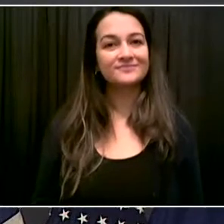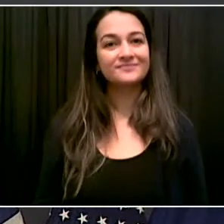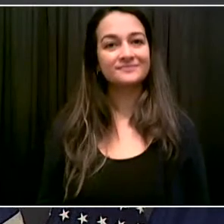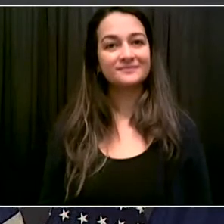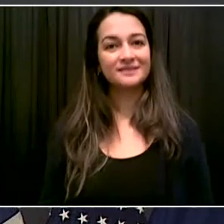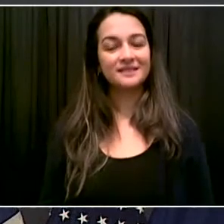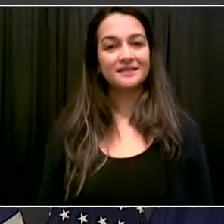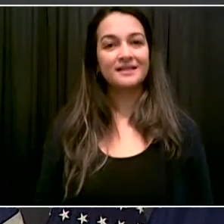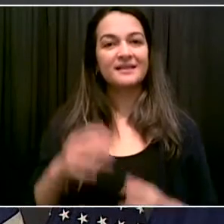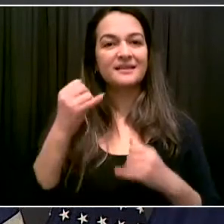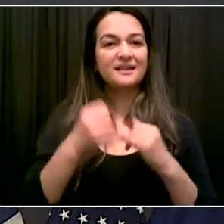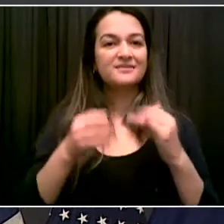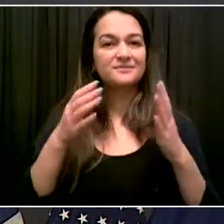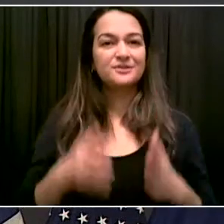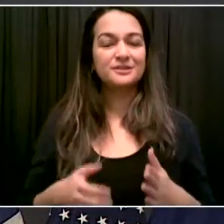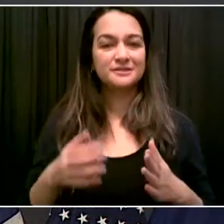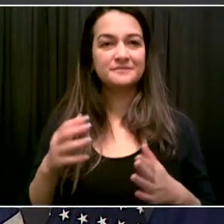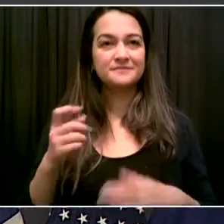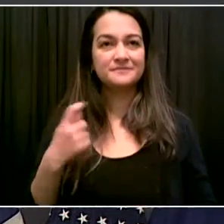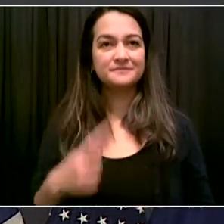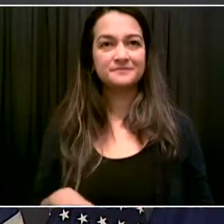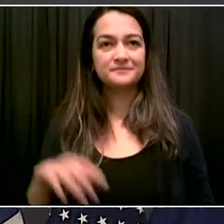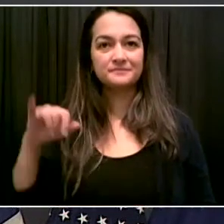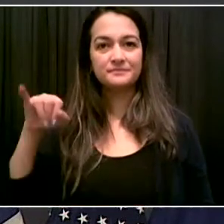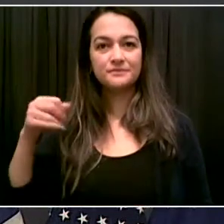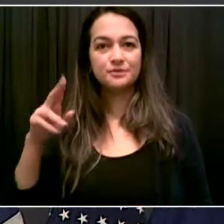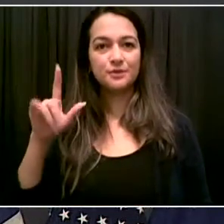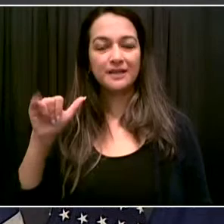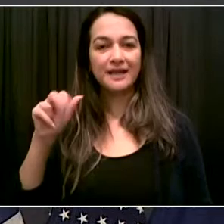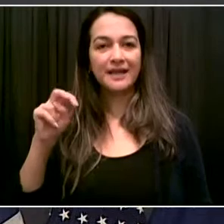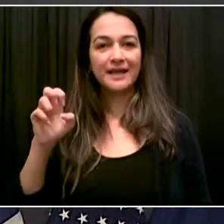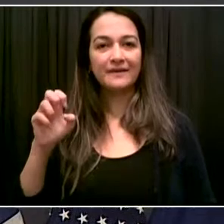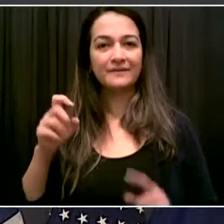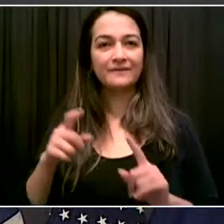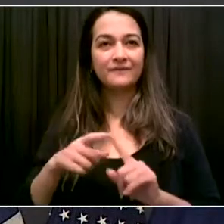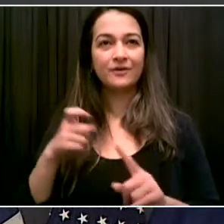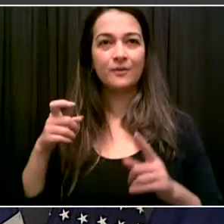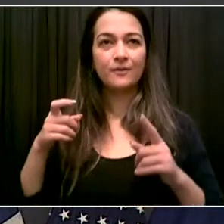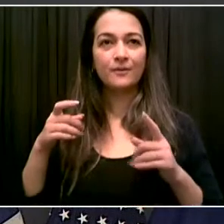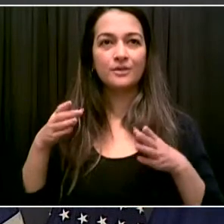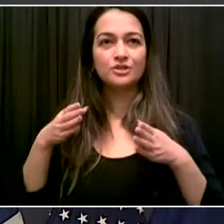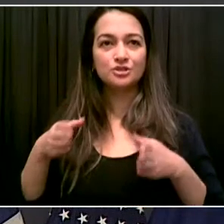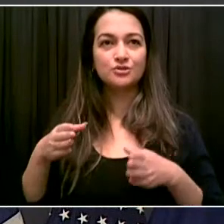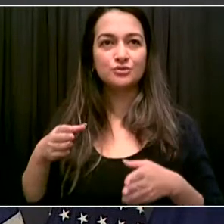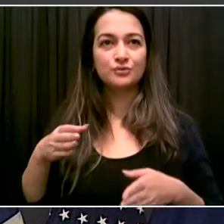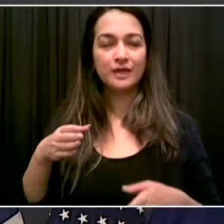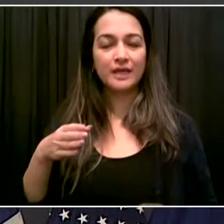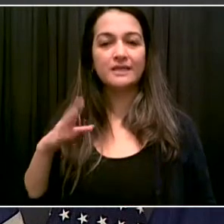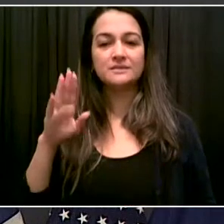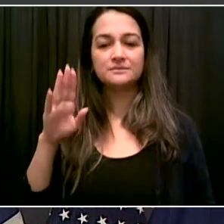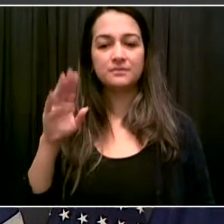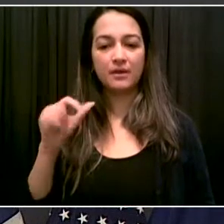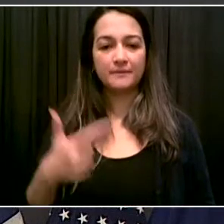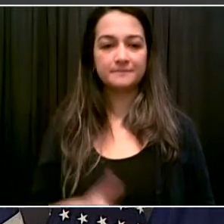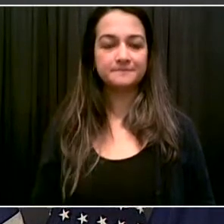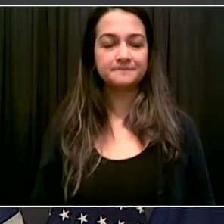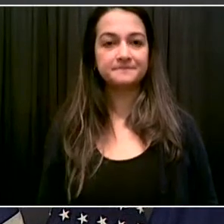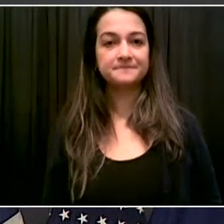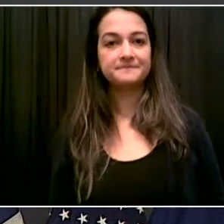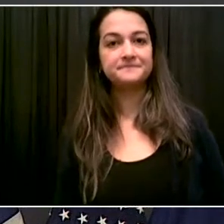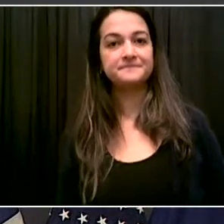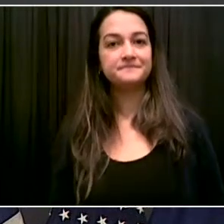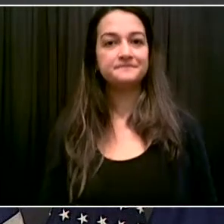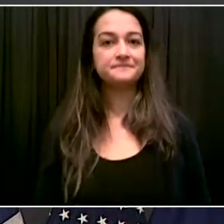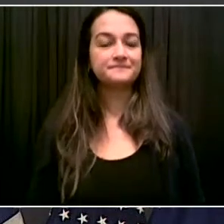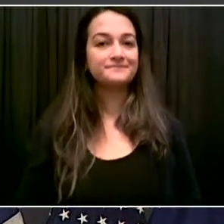Blog. Hi, Mr. Mayor. Can you hear me? Yeah, Julianne, how you doing?